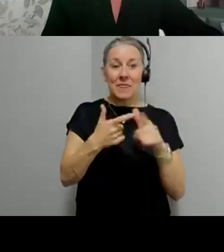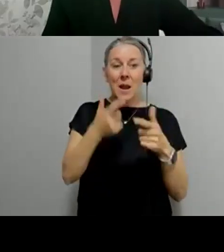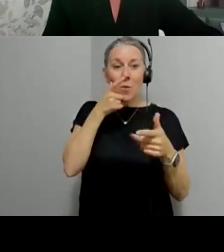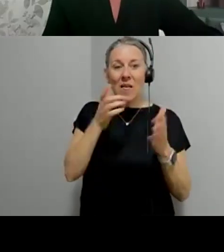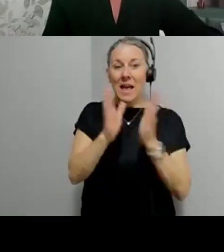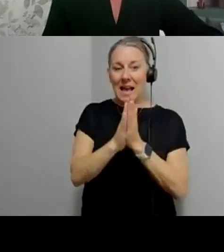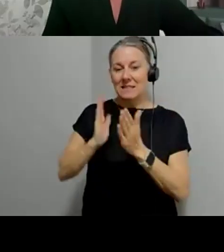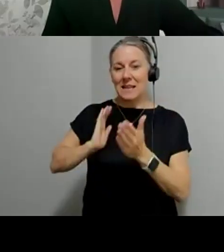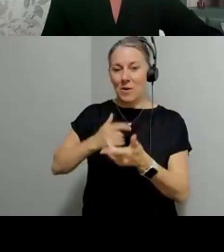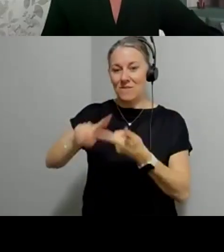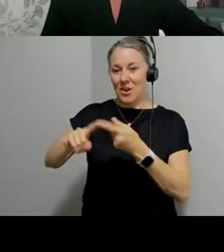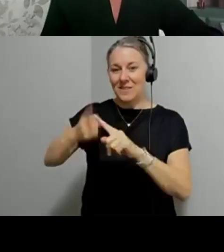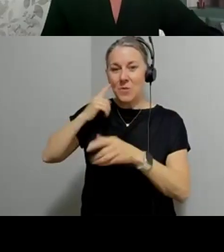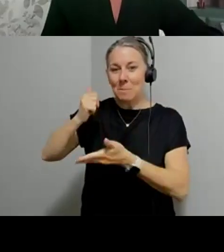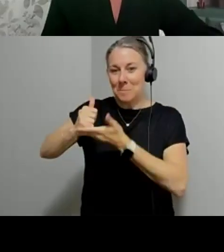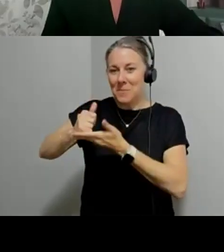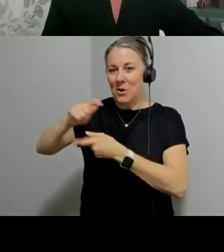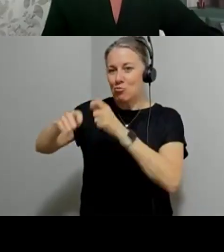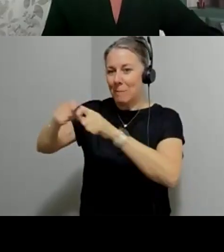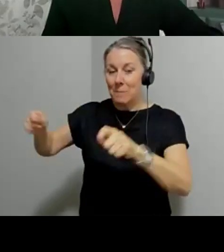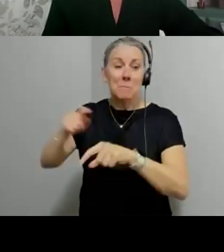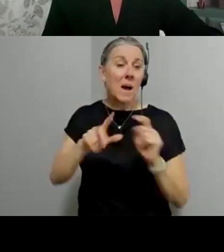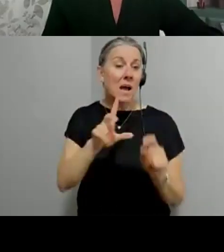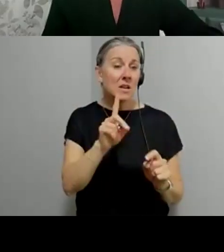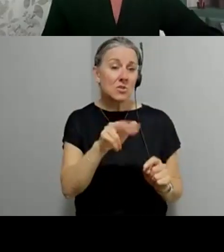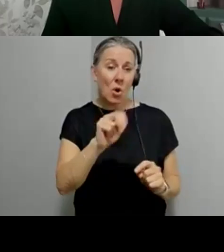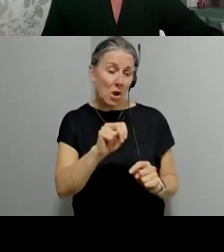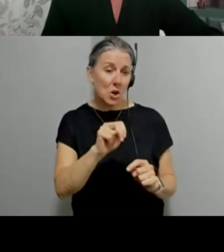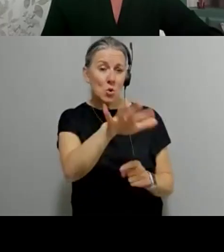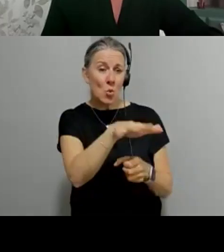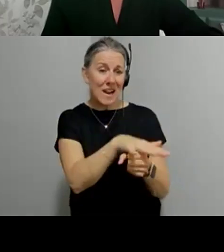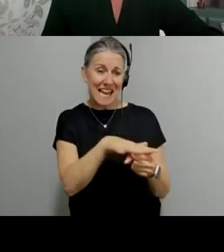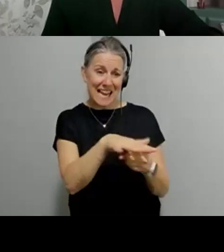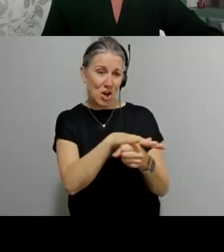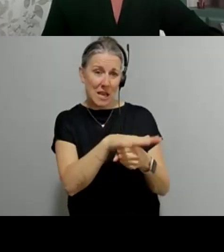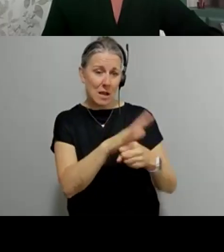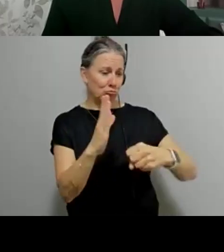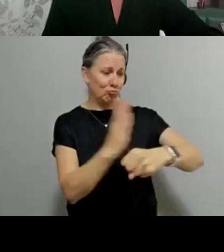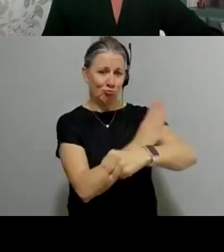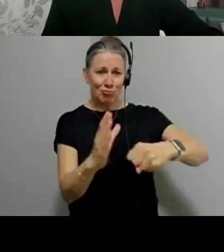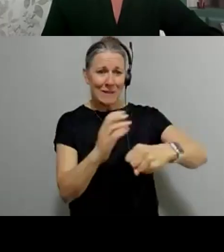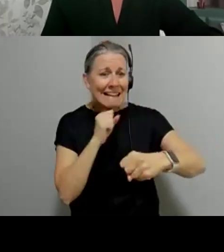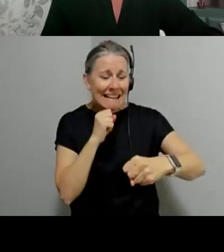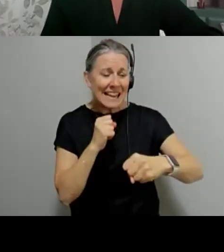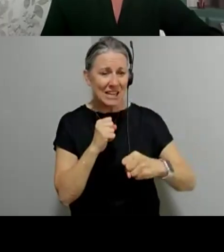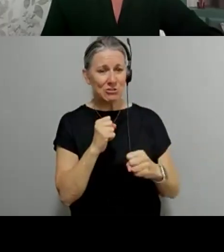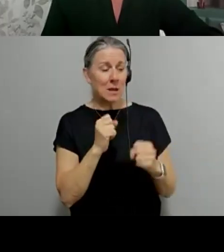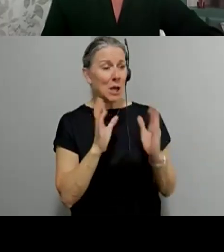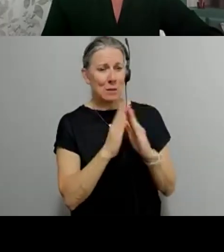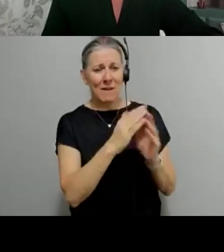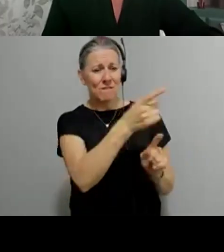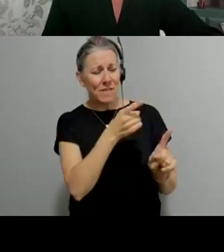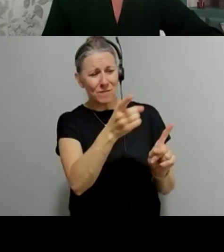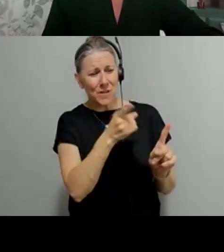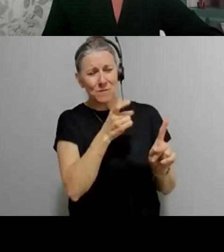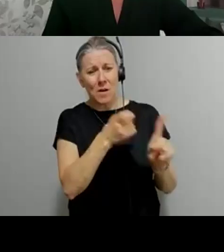But Dawn, last word to you. You're in an area of different ages. You're in a rural area. What are you thinking is